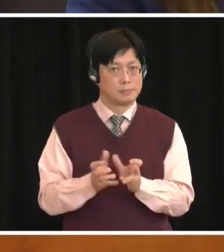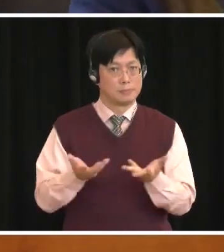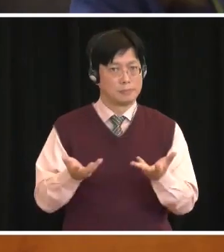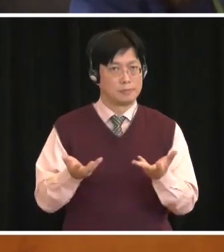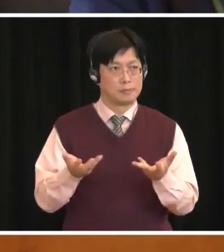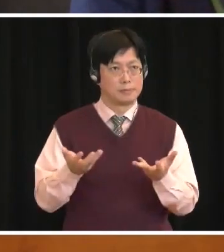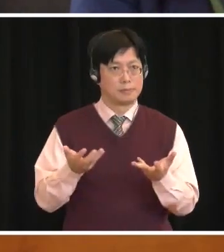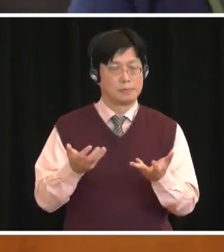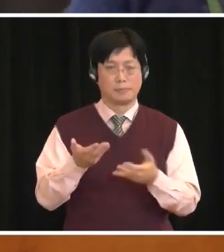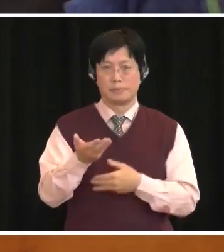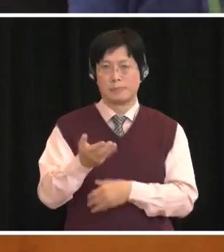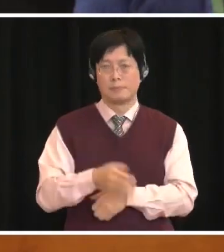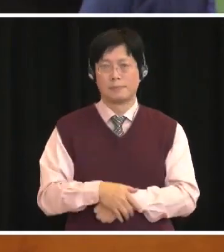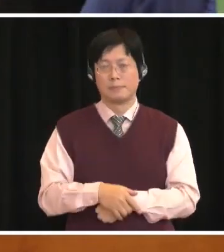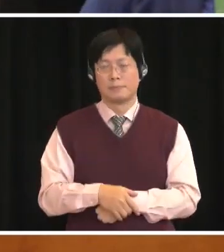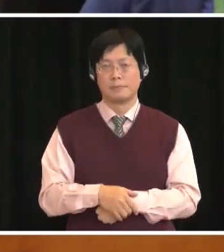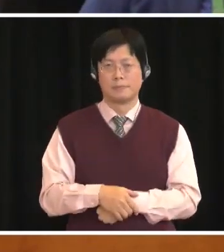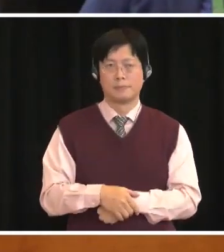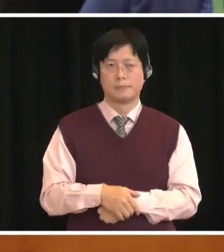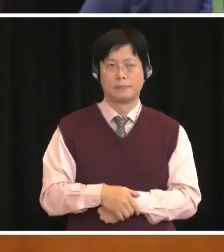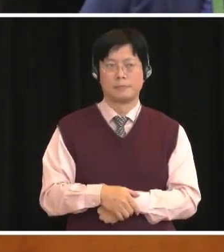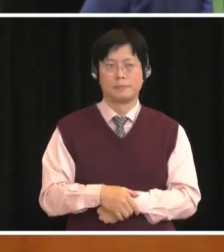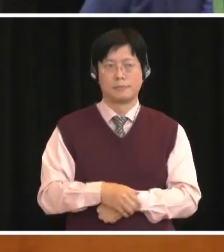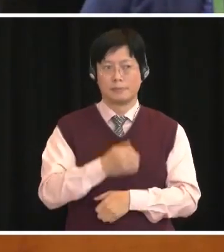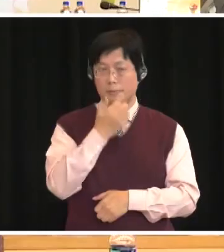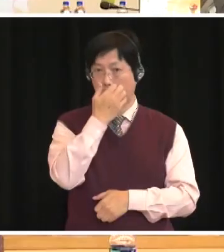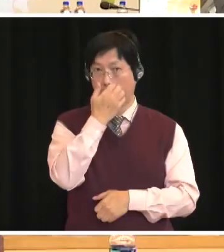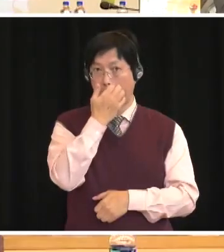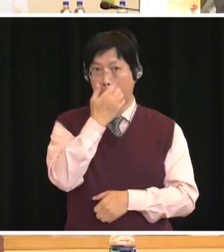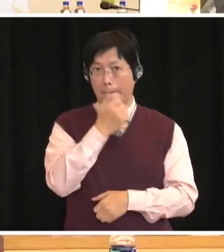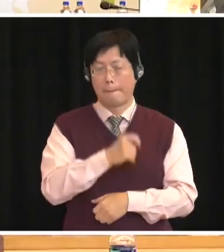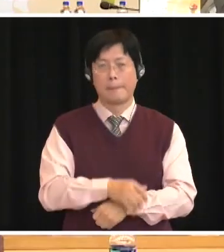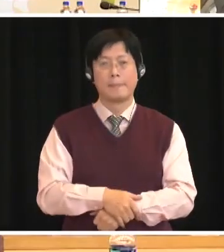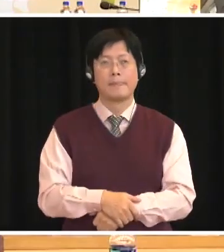the Ministry of Justice, please.